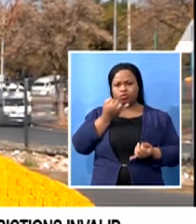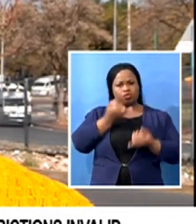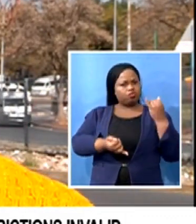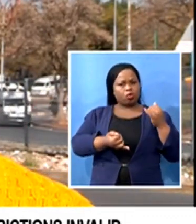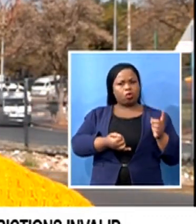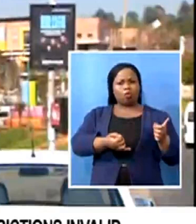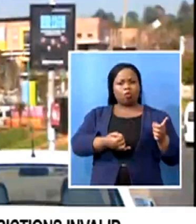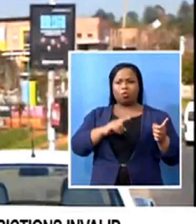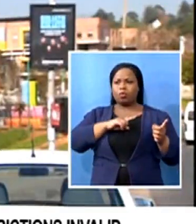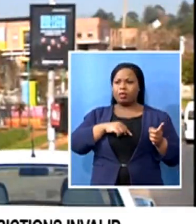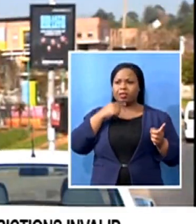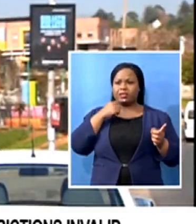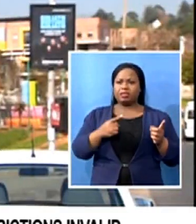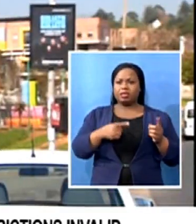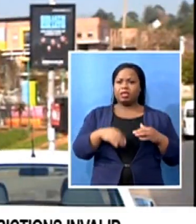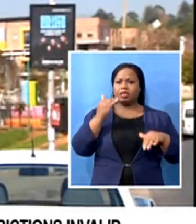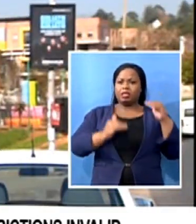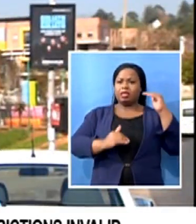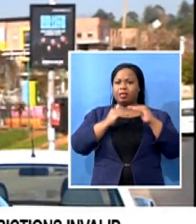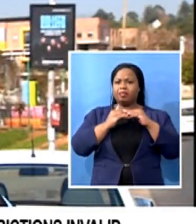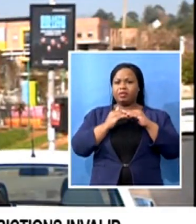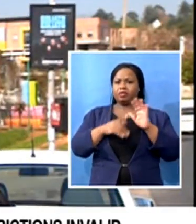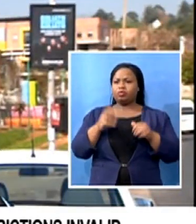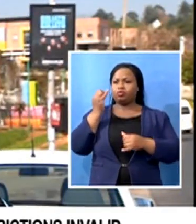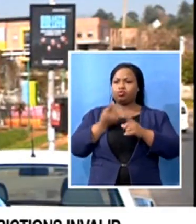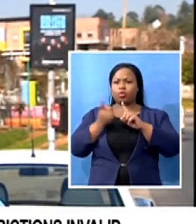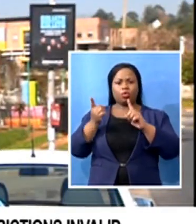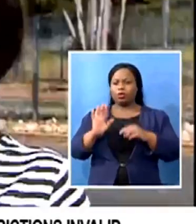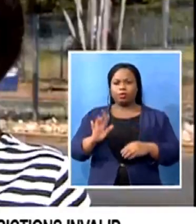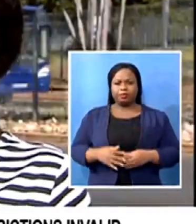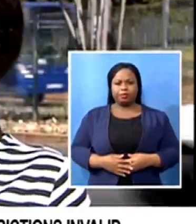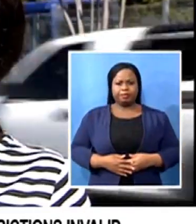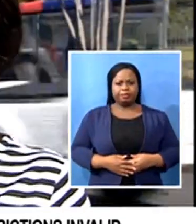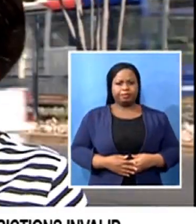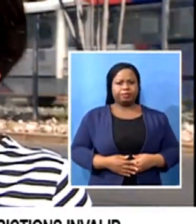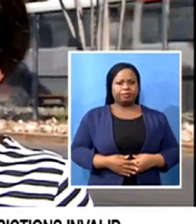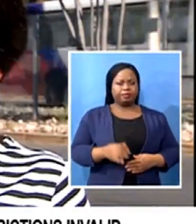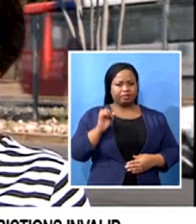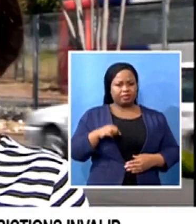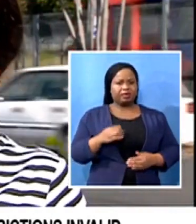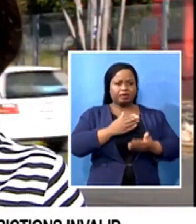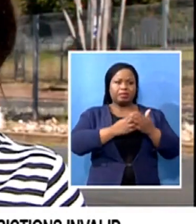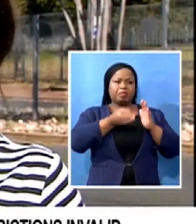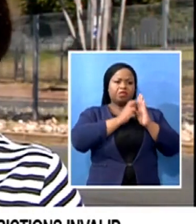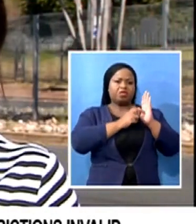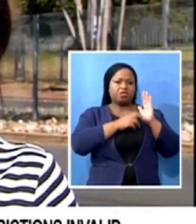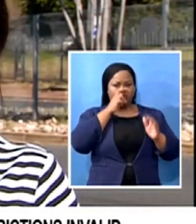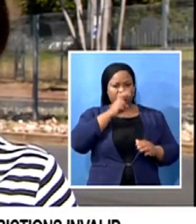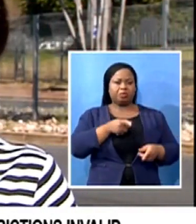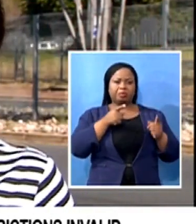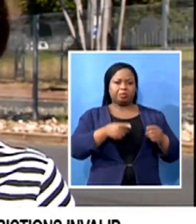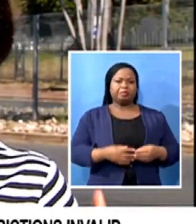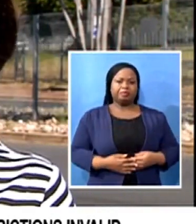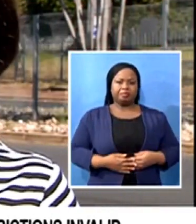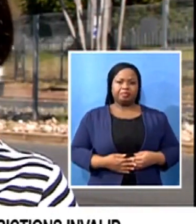restrictions were too strict. Yes, they were too strict with some of the regulations. And to be quite honest, in my opinion, even if we